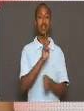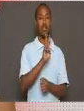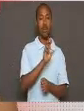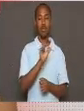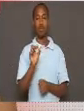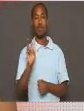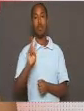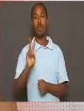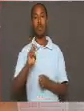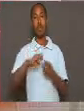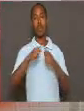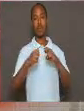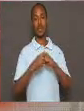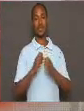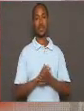volume-volume problems.